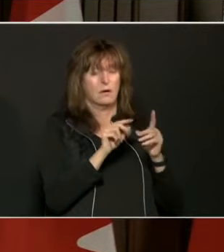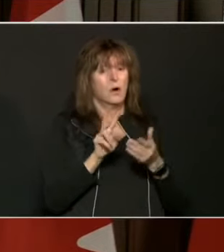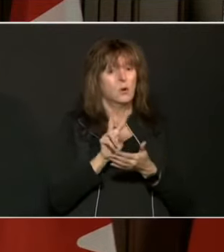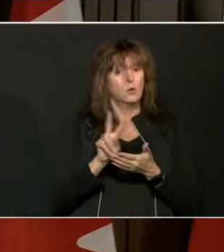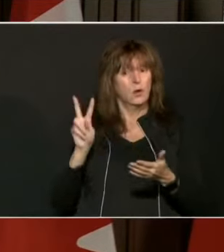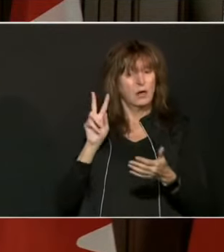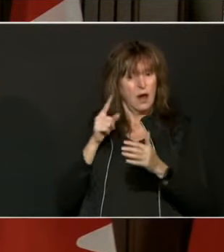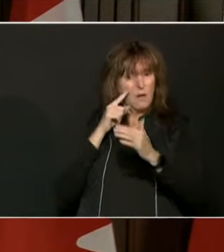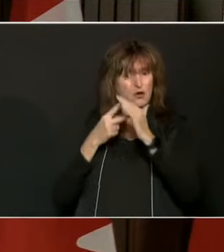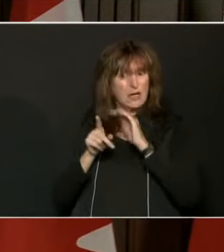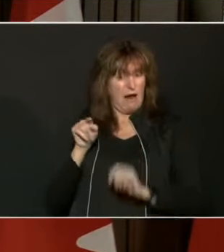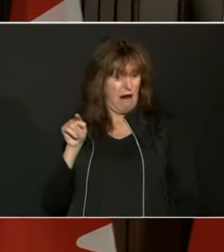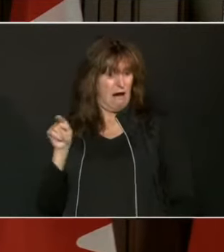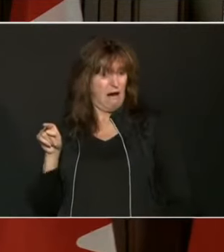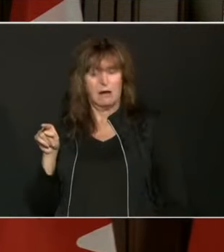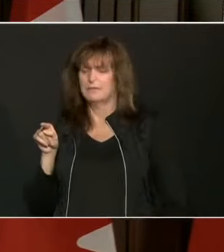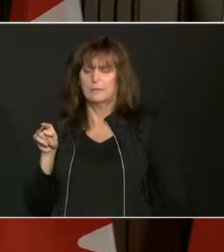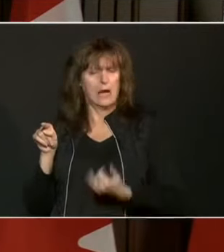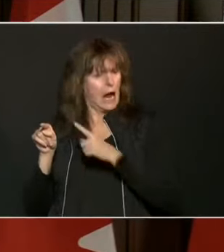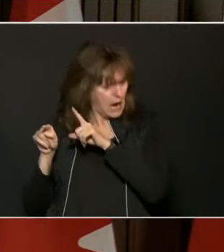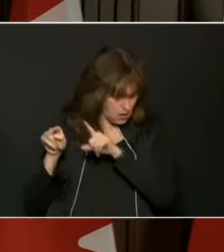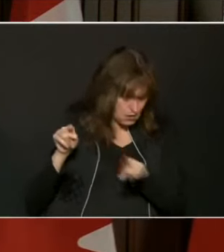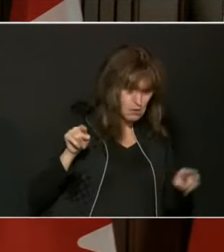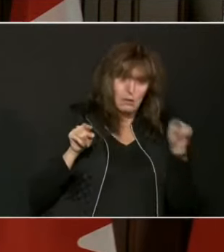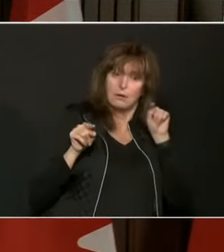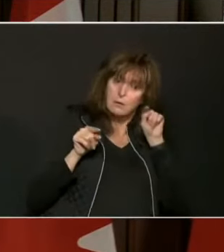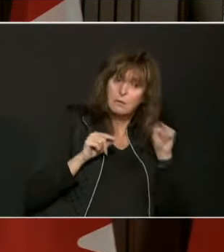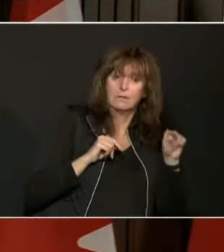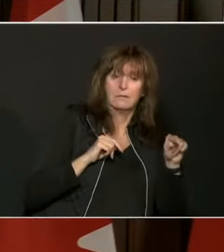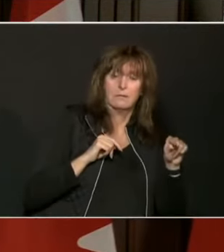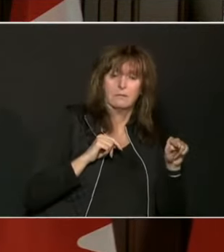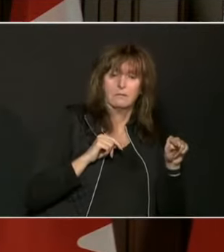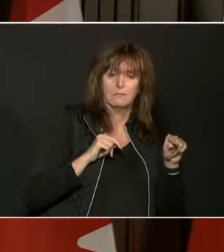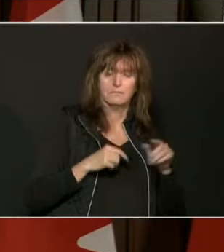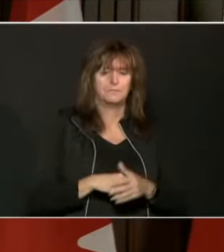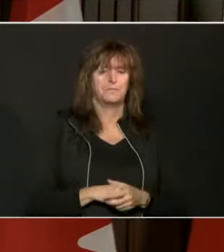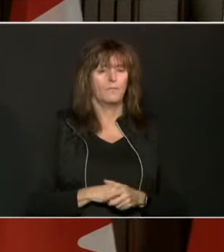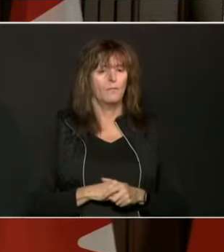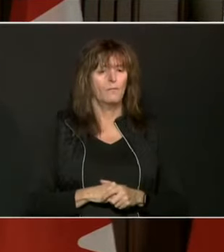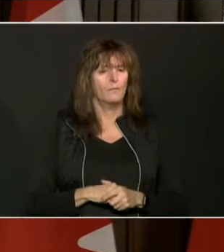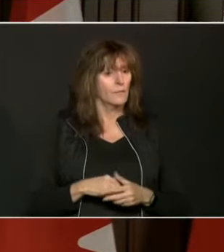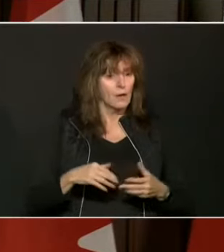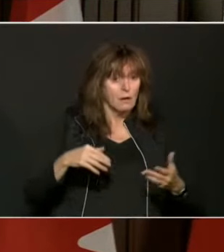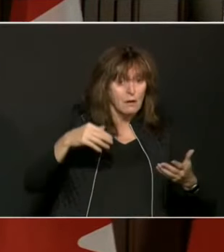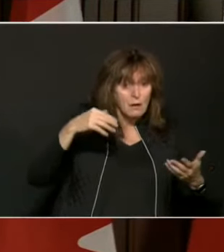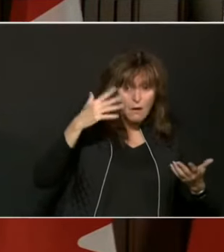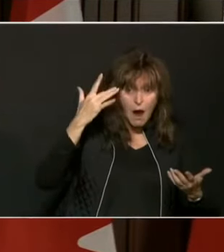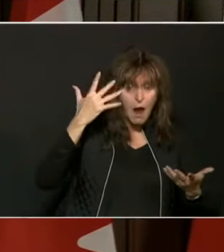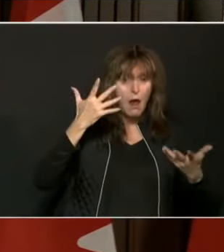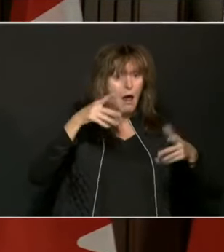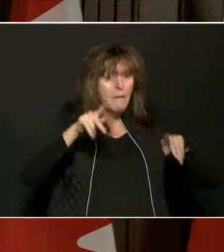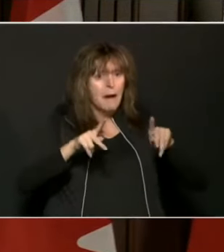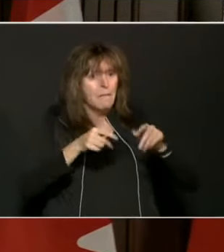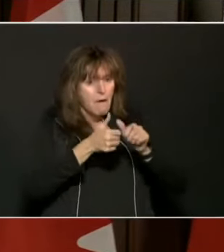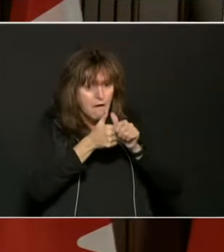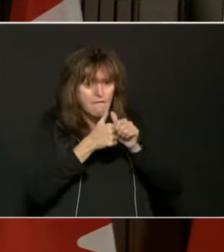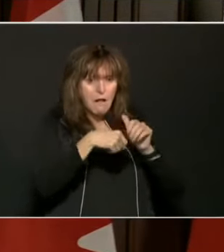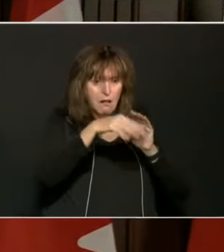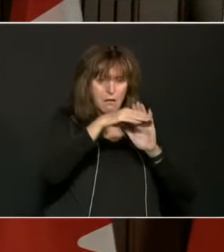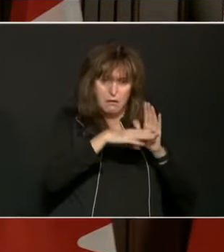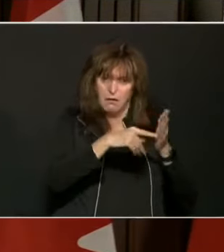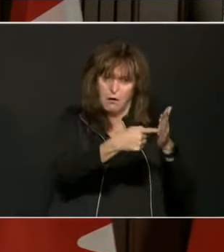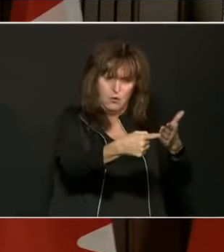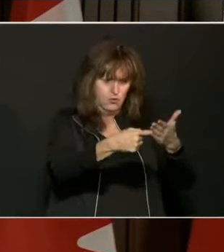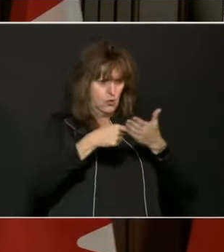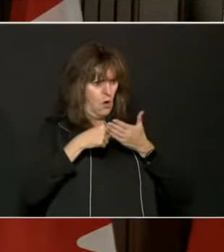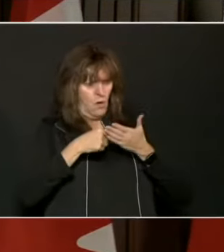are restraining and continuing to follow those procedures in that way. So I think it's showing the effectiveness of it. Is it enough